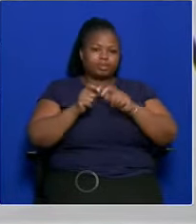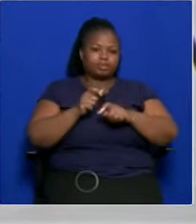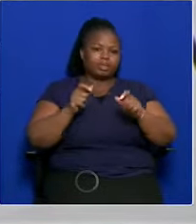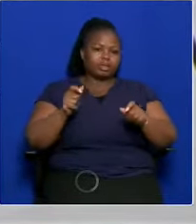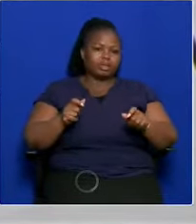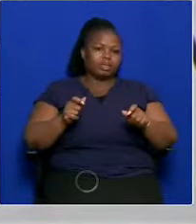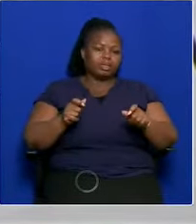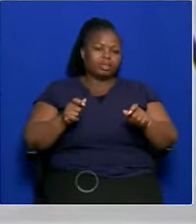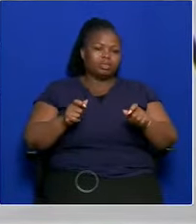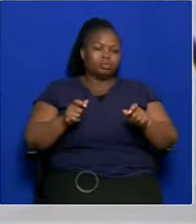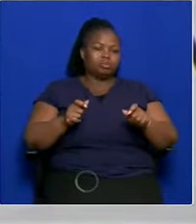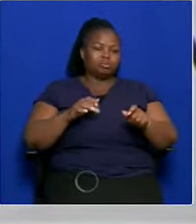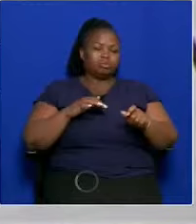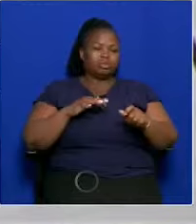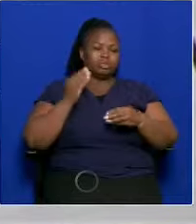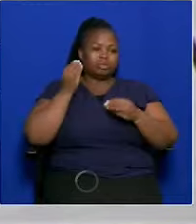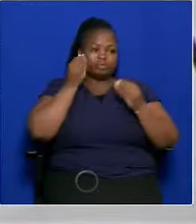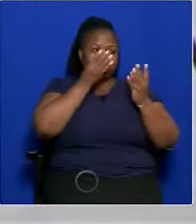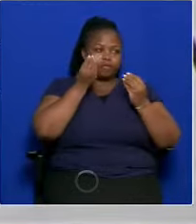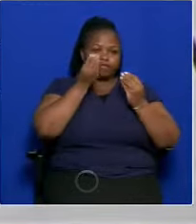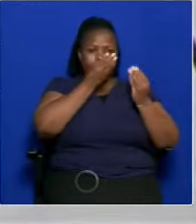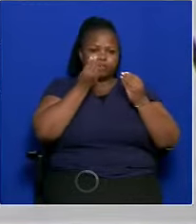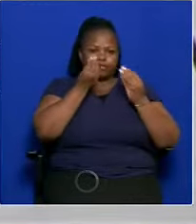informants, intermediaries, associate,